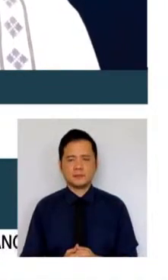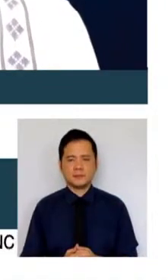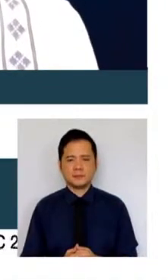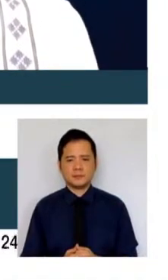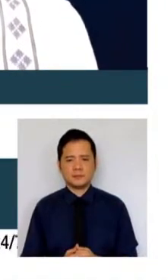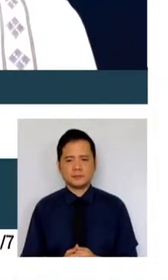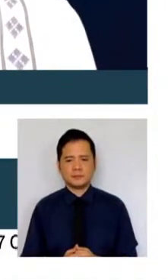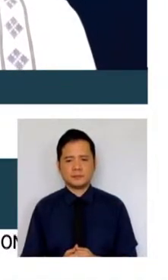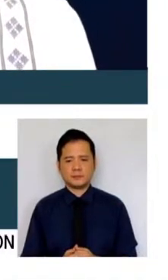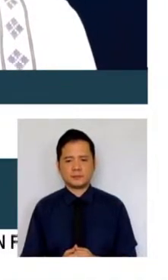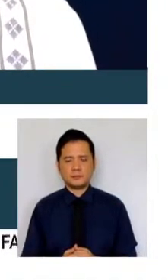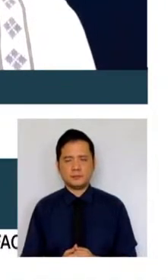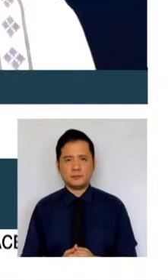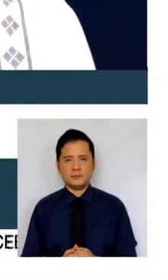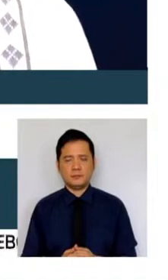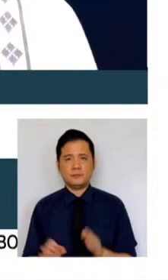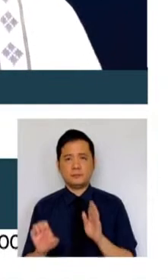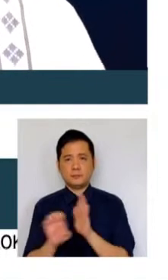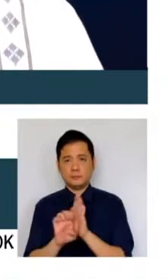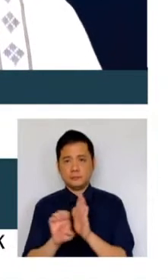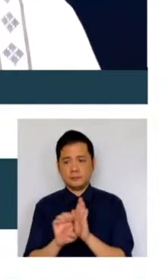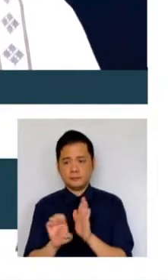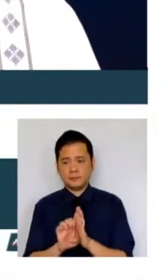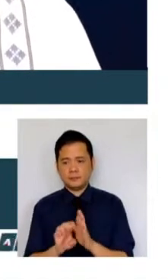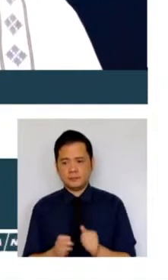First, for example, is I think that